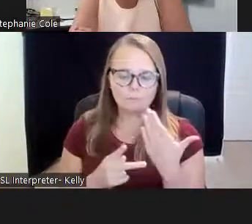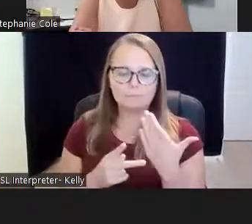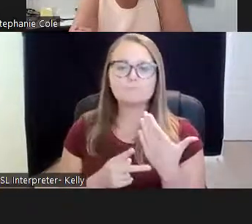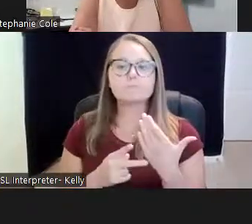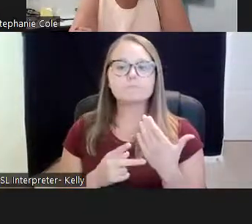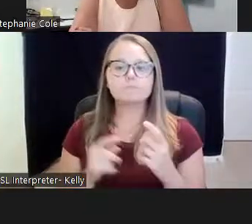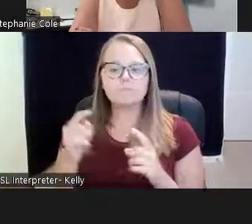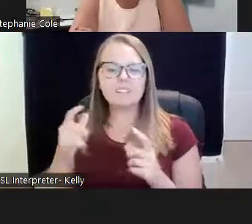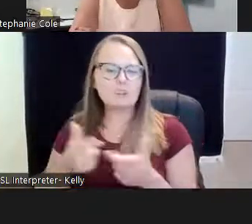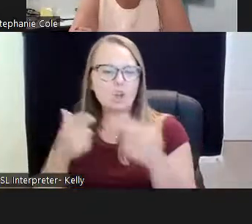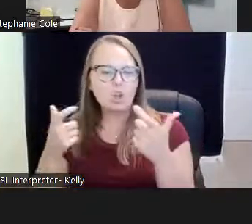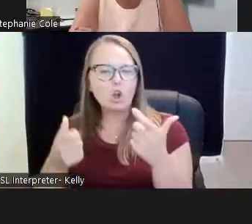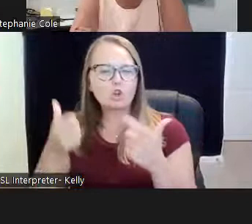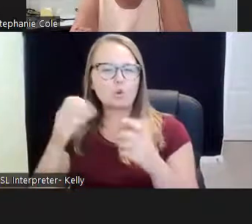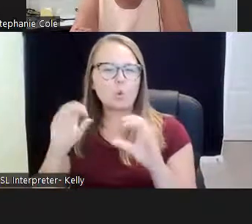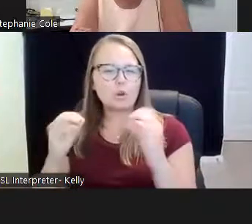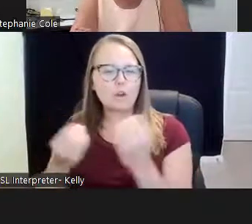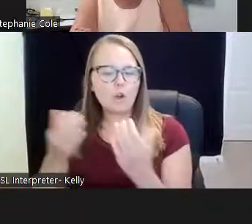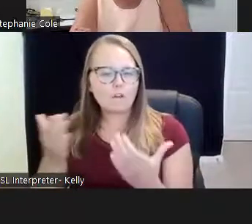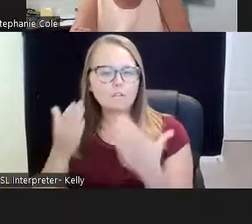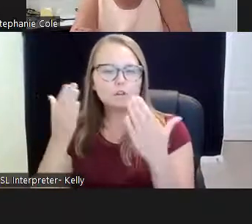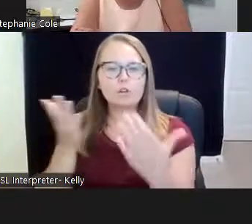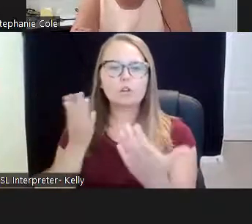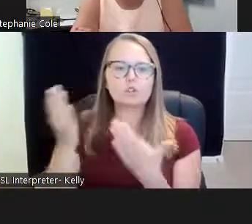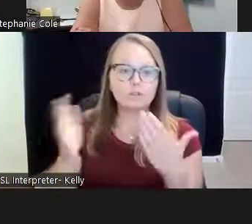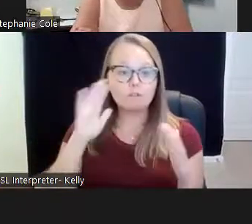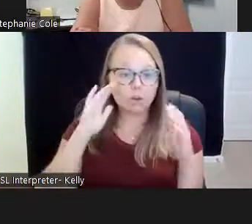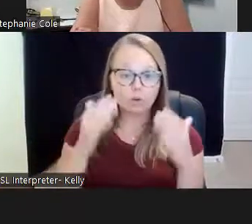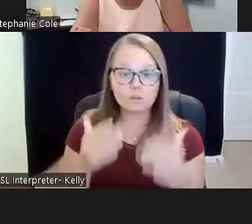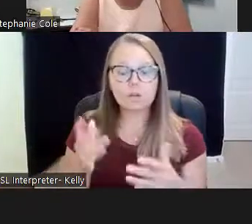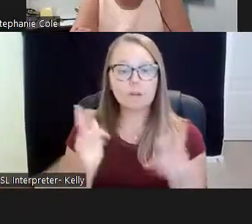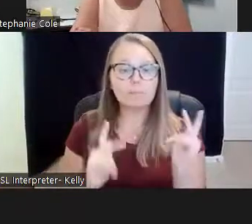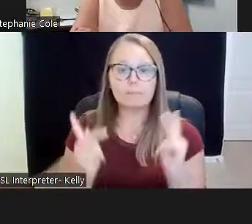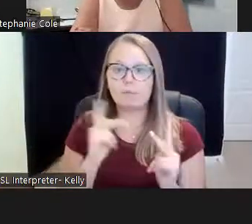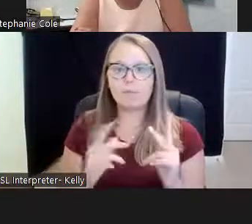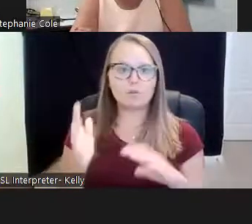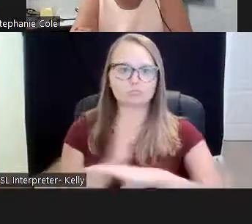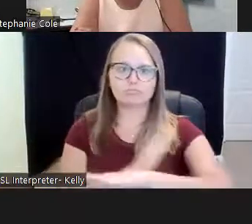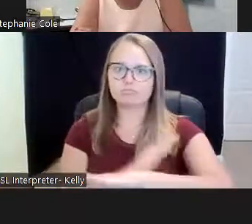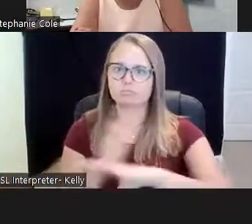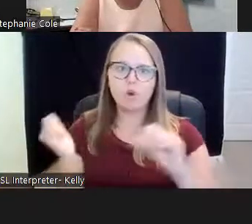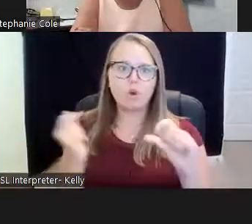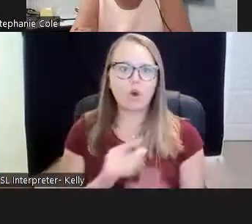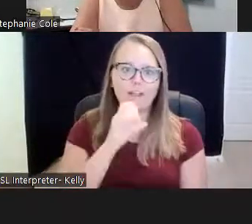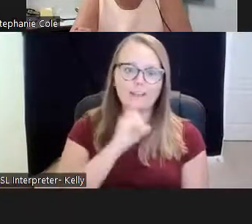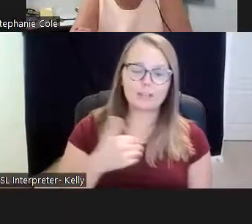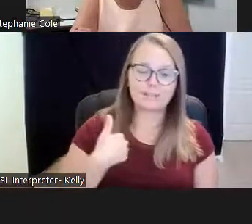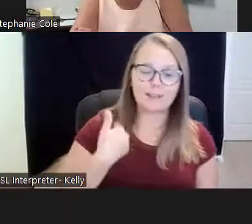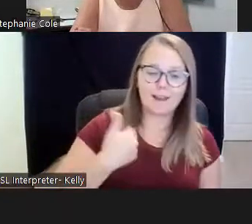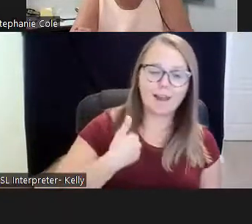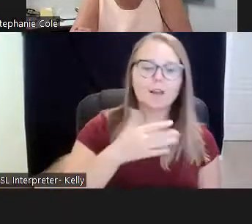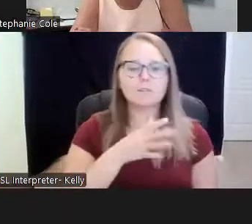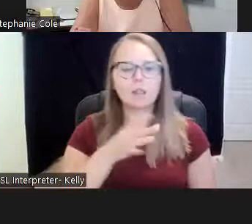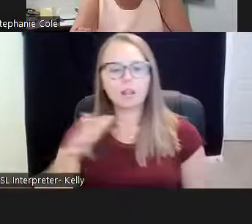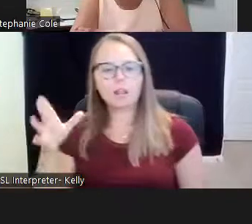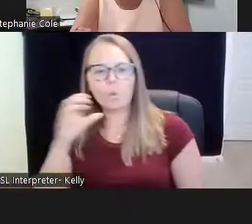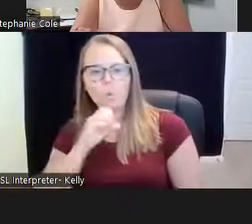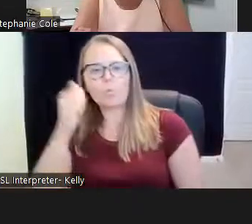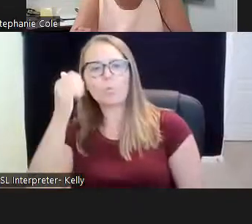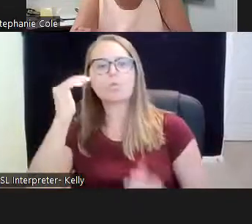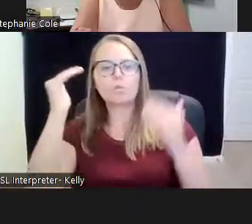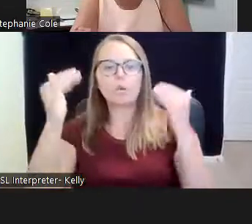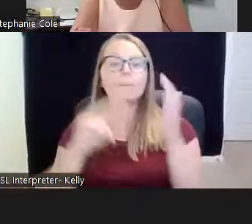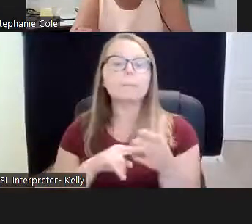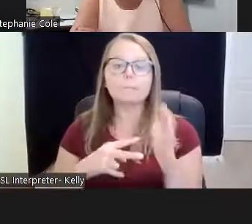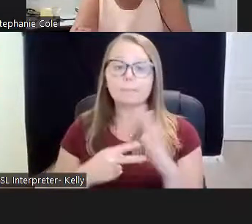a larger organization, offers services focusing on people of all ages from young children to older adults. This means